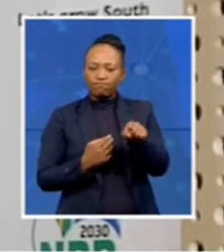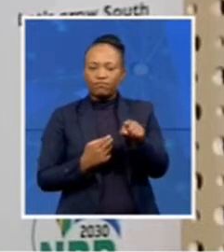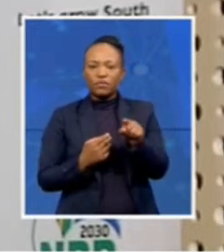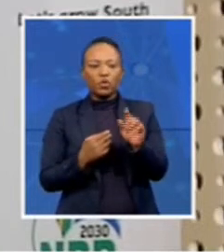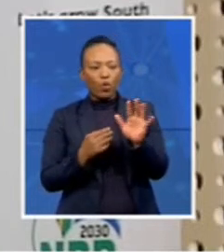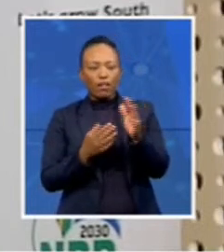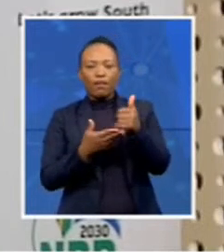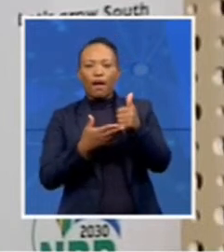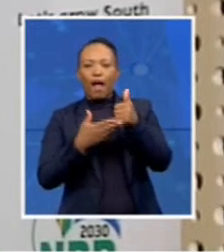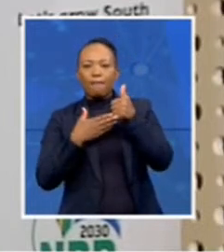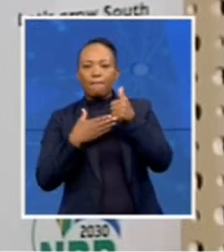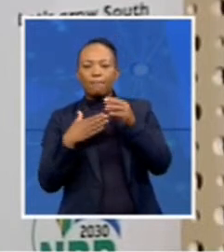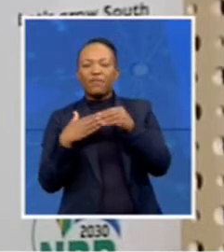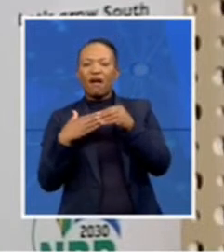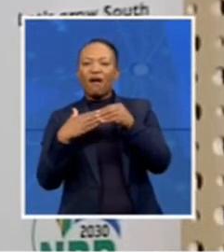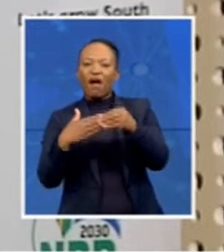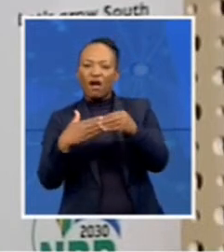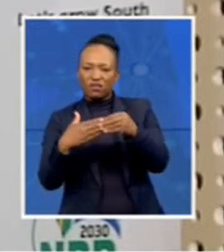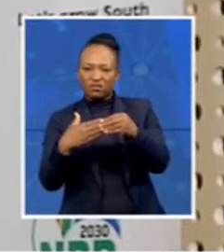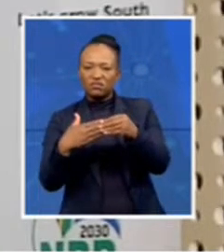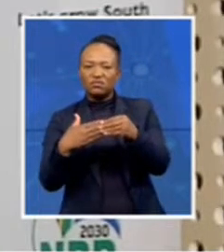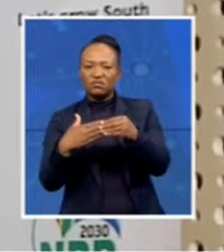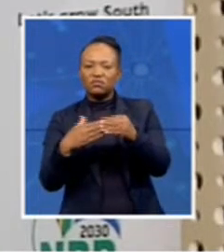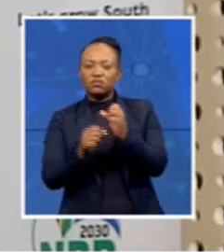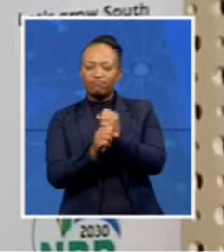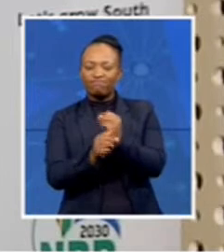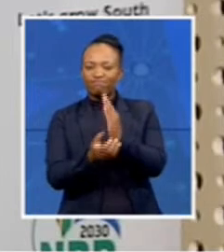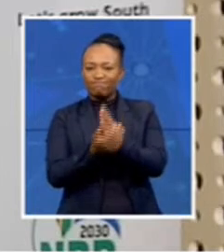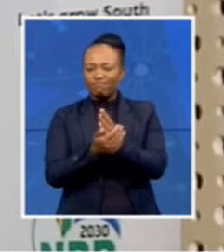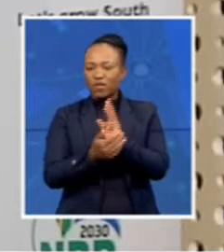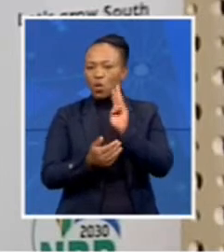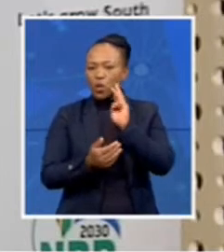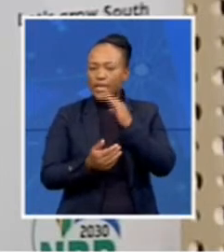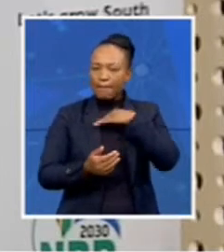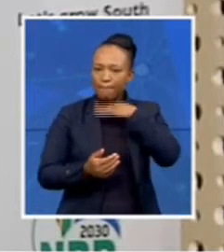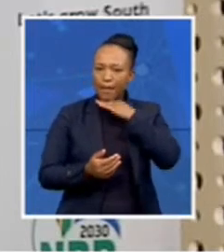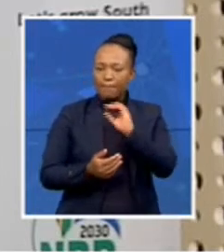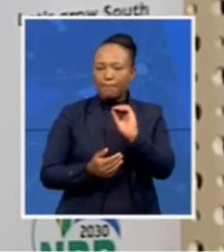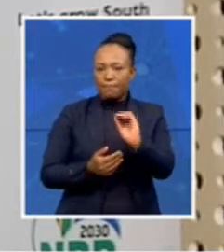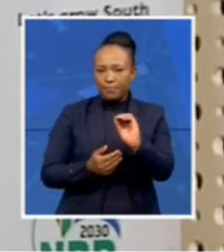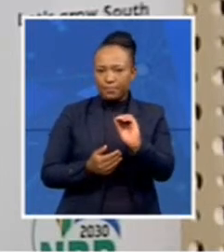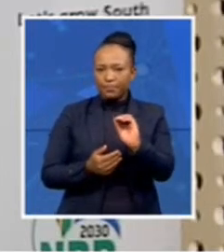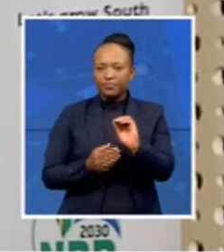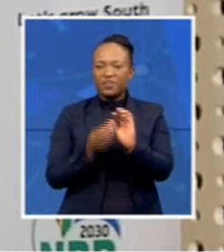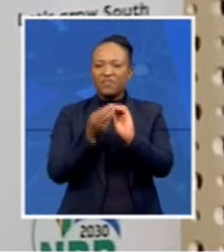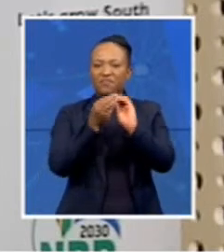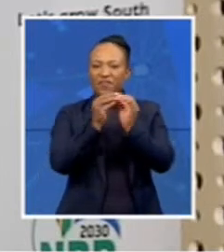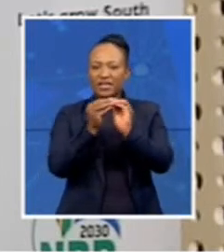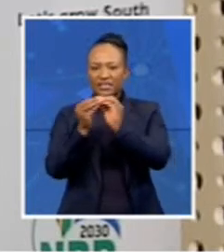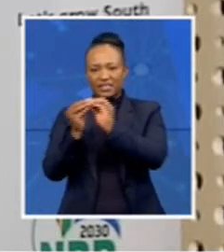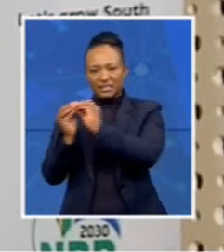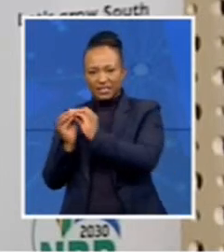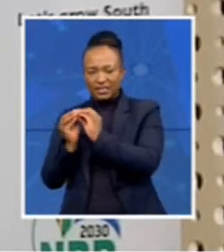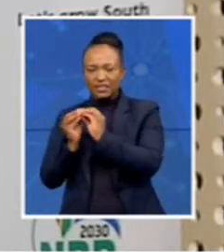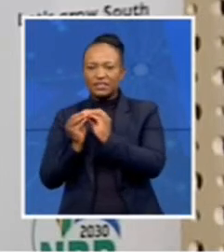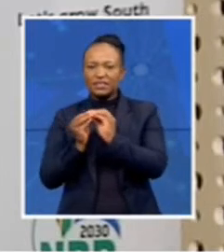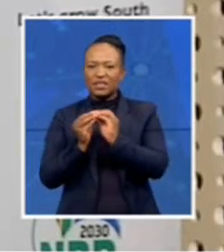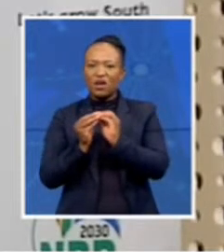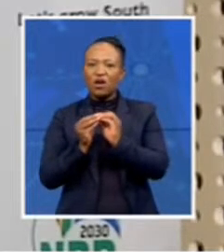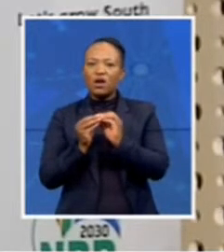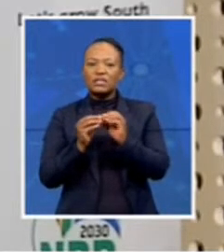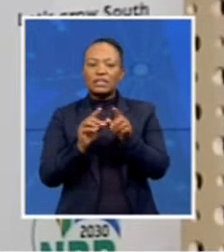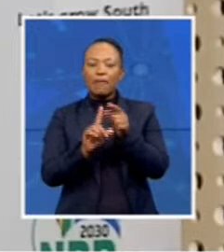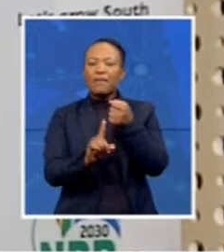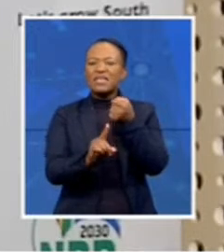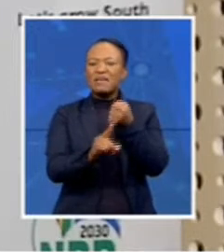resource and identify remedies to mitigate pollution impacts. Compliance, monitoring,